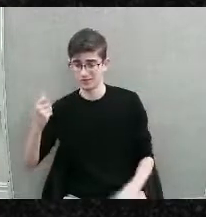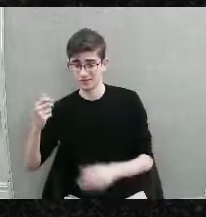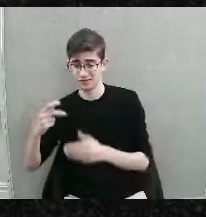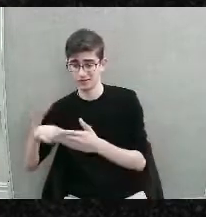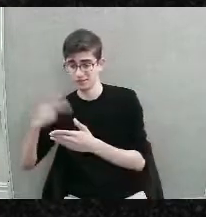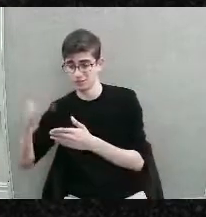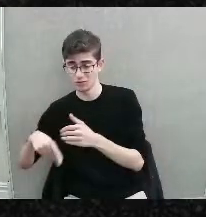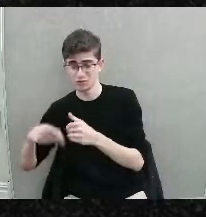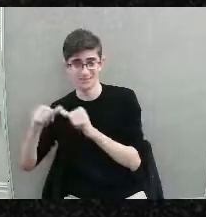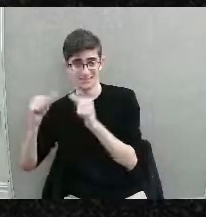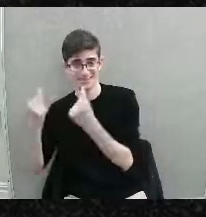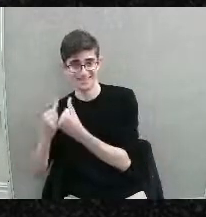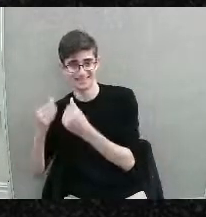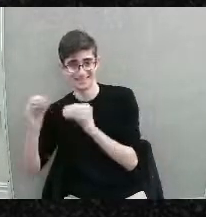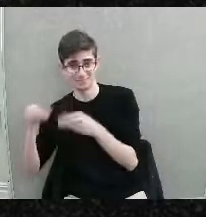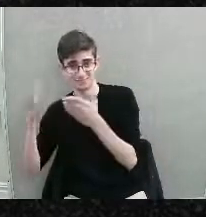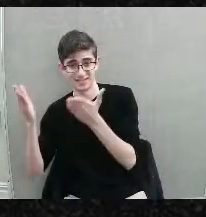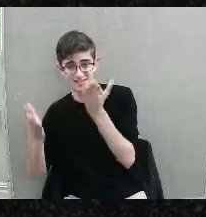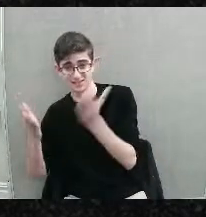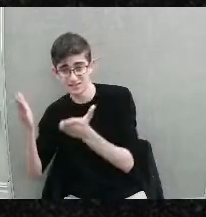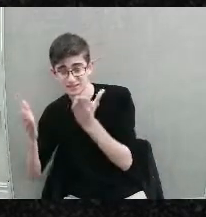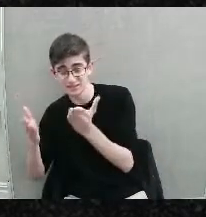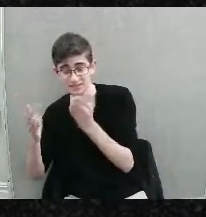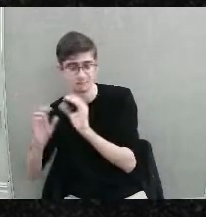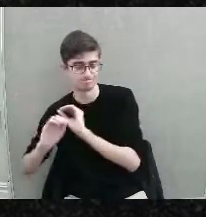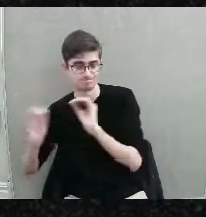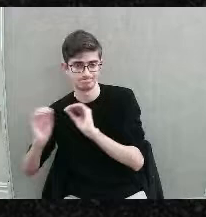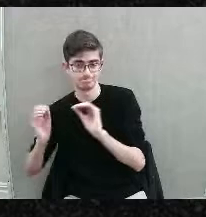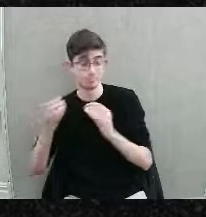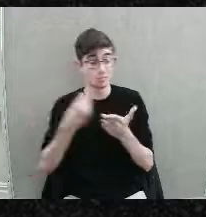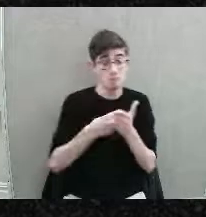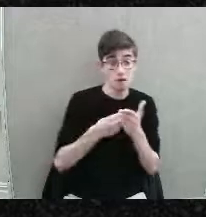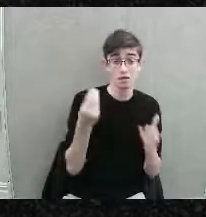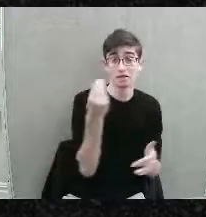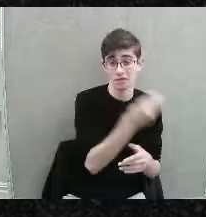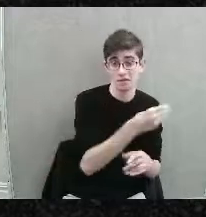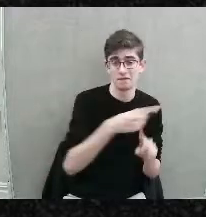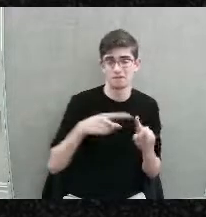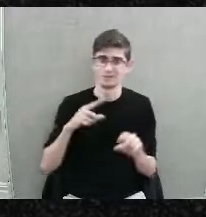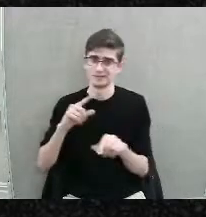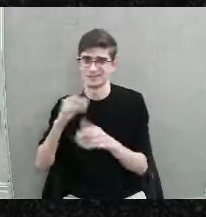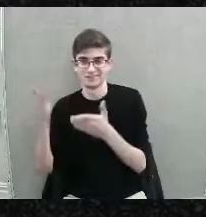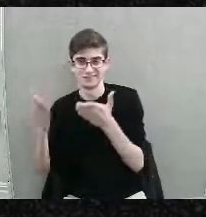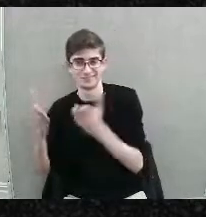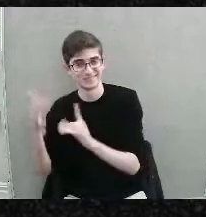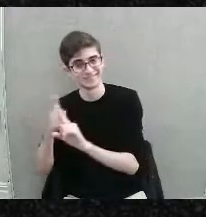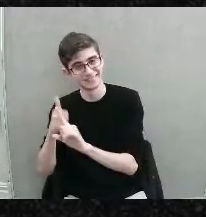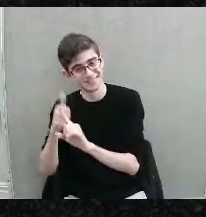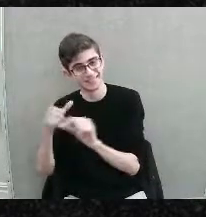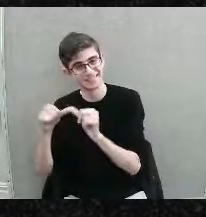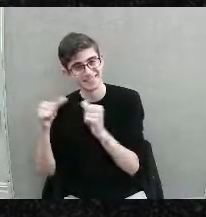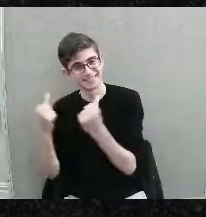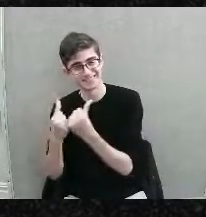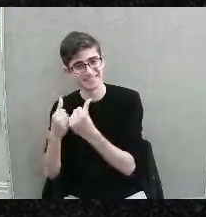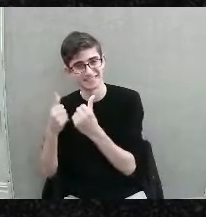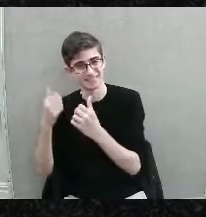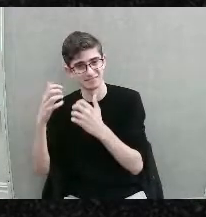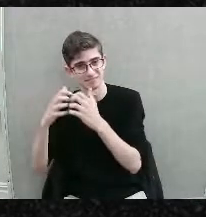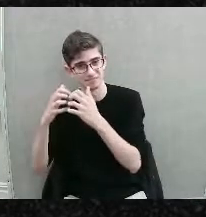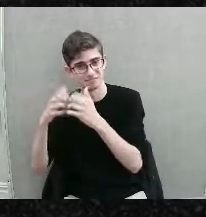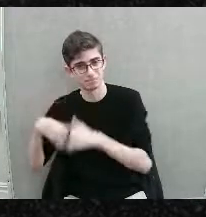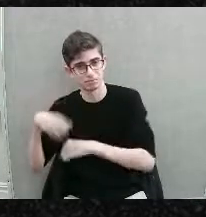agency that has enough funding for doing work for the citizenry, as we could call.